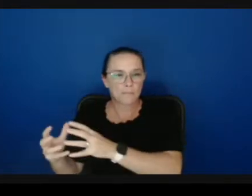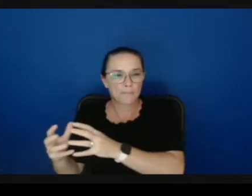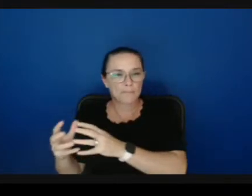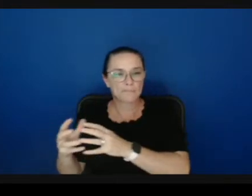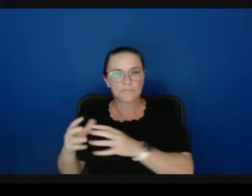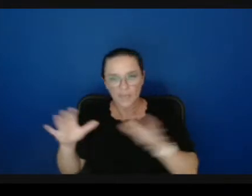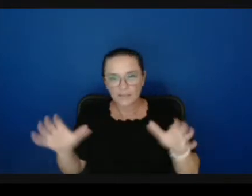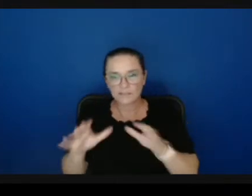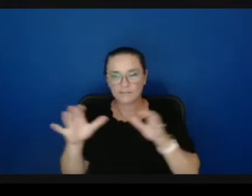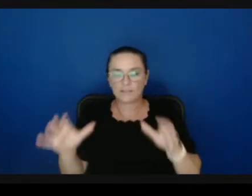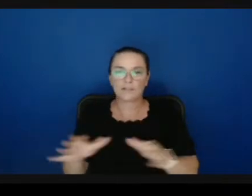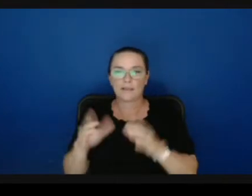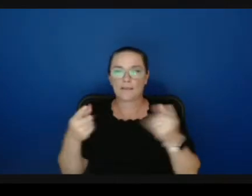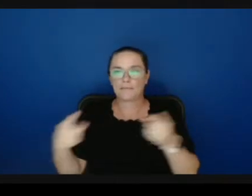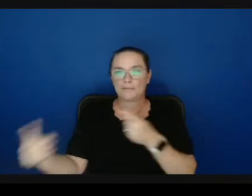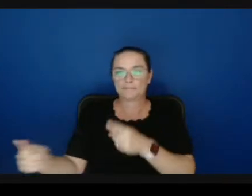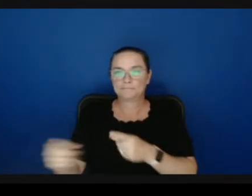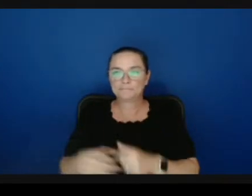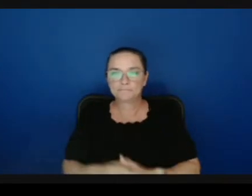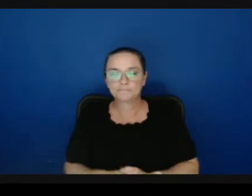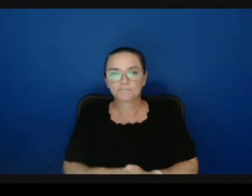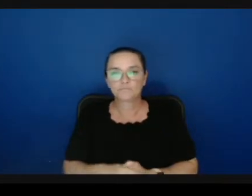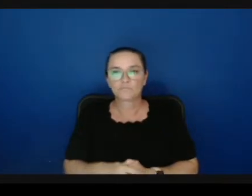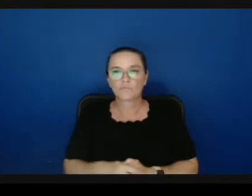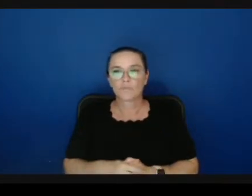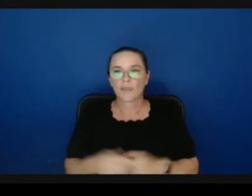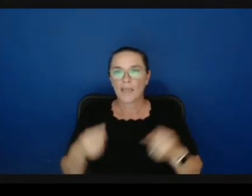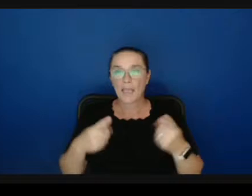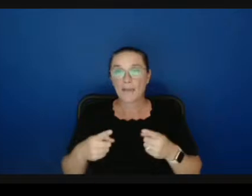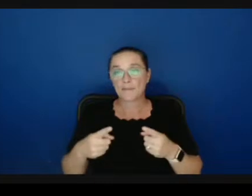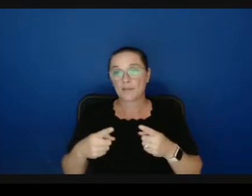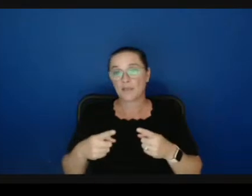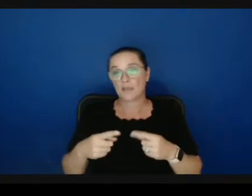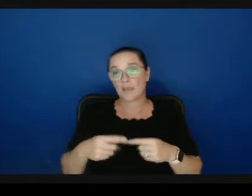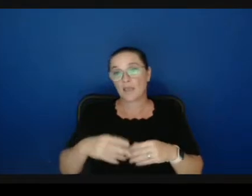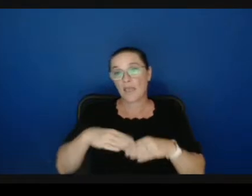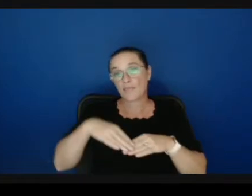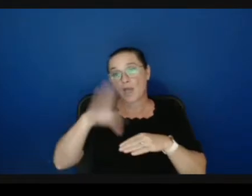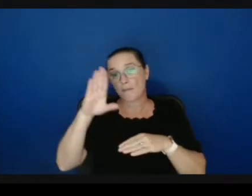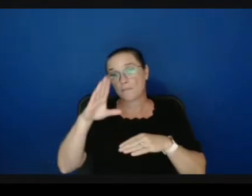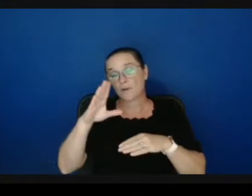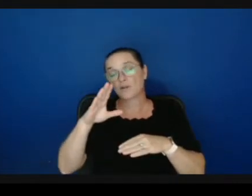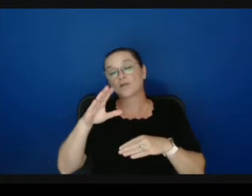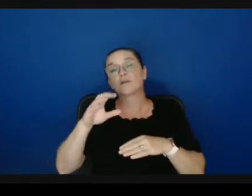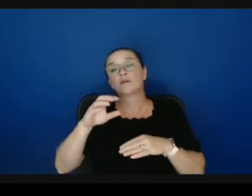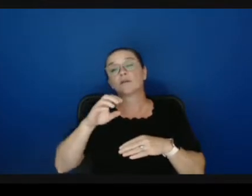earthquake events occurring both in the Upper East Rift and the South Caldera there.